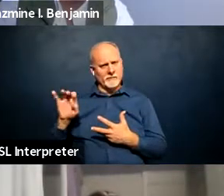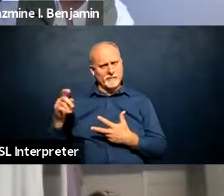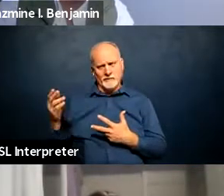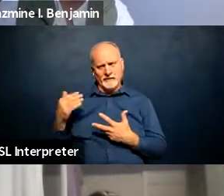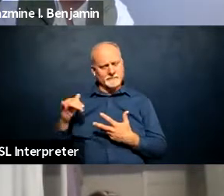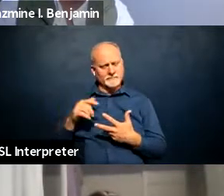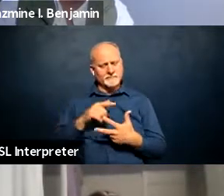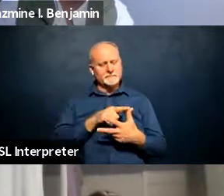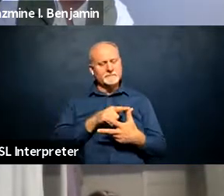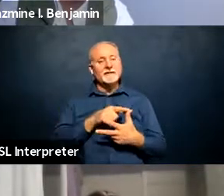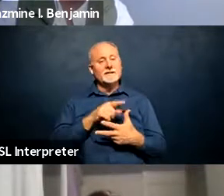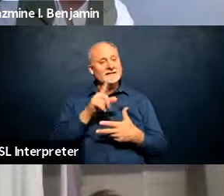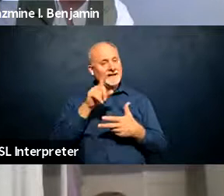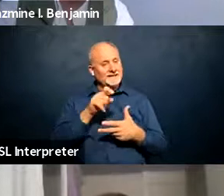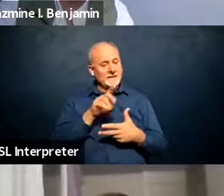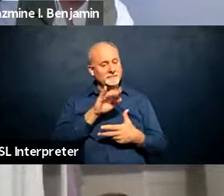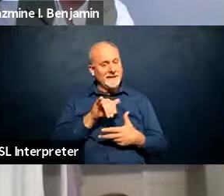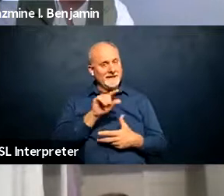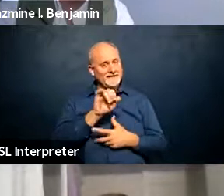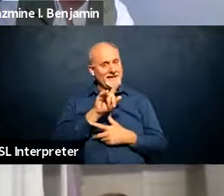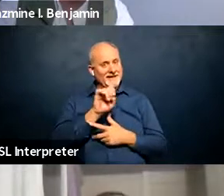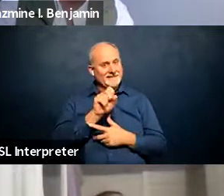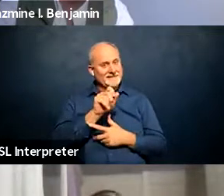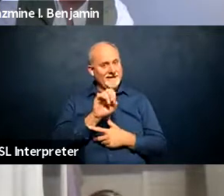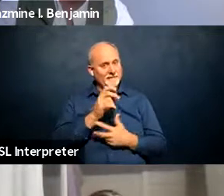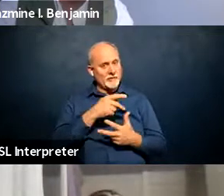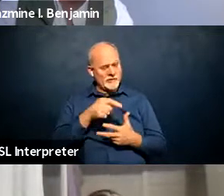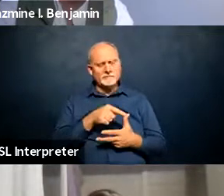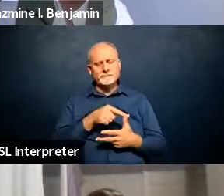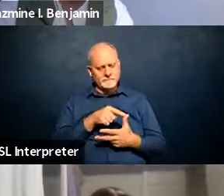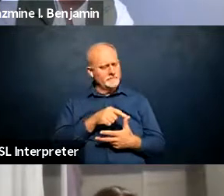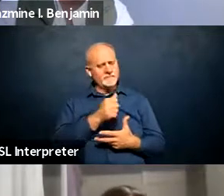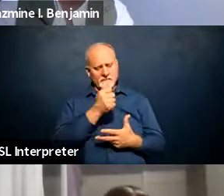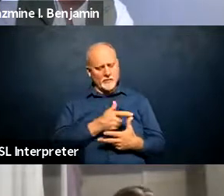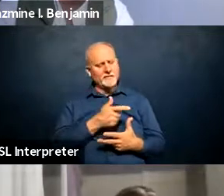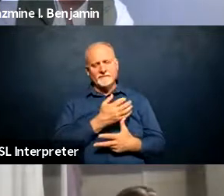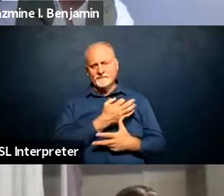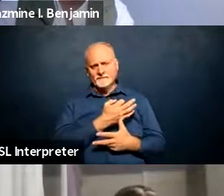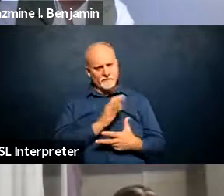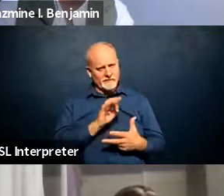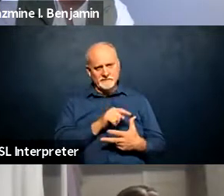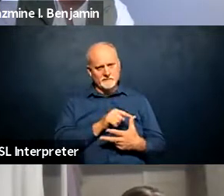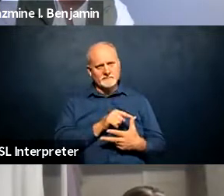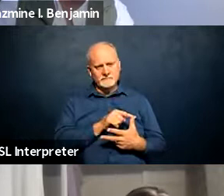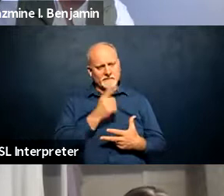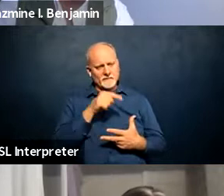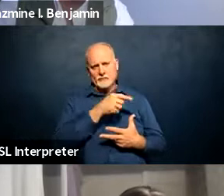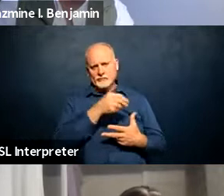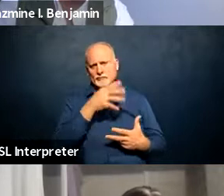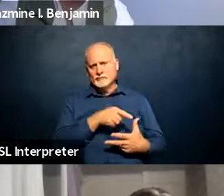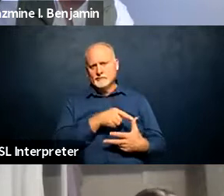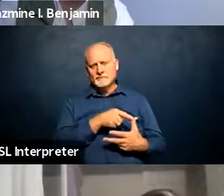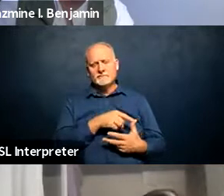terms of testing supported by the GuideSafe program, yes, all of that COVID testing is free to students.